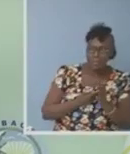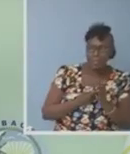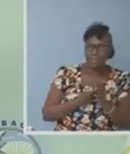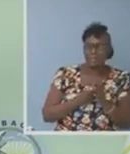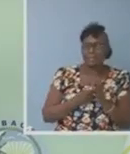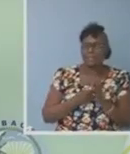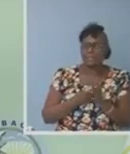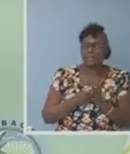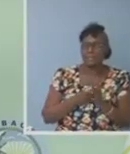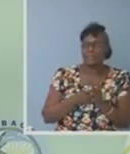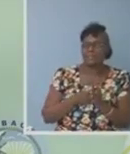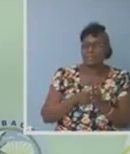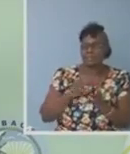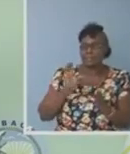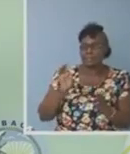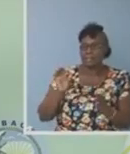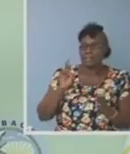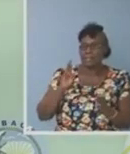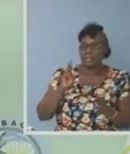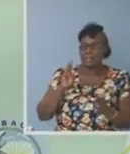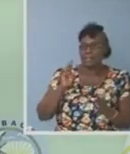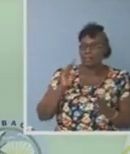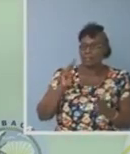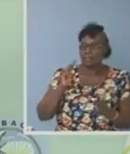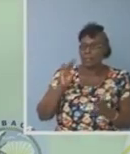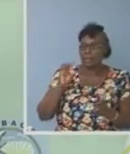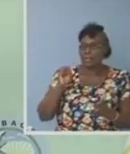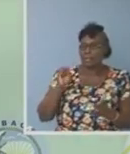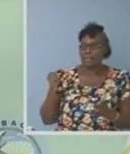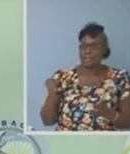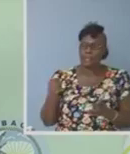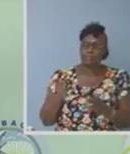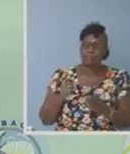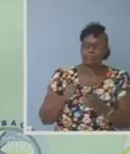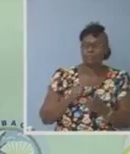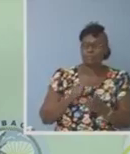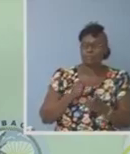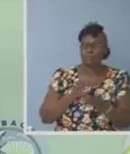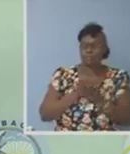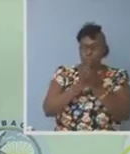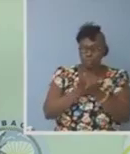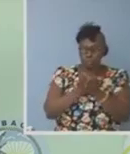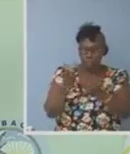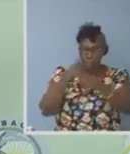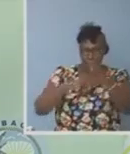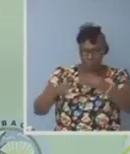season. So, as I mentioned before, I'll be meeting with the